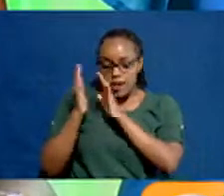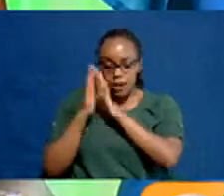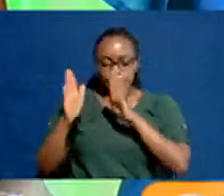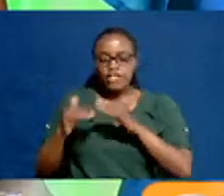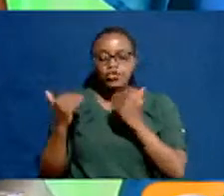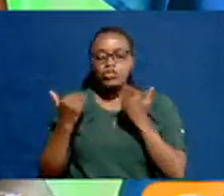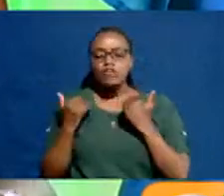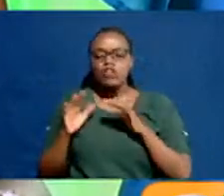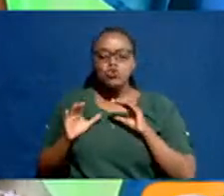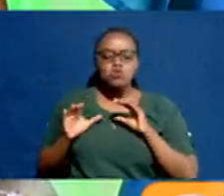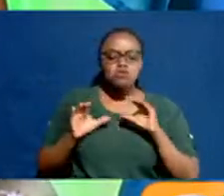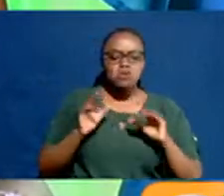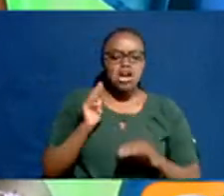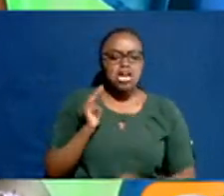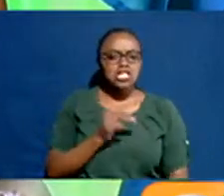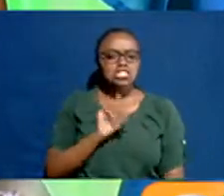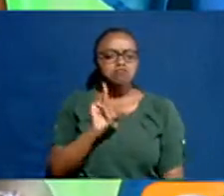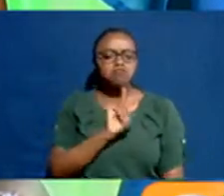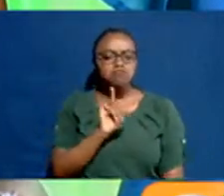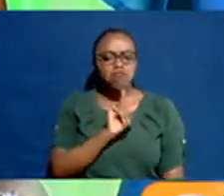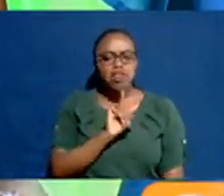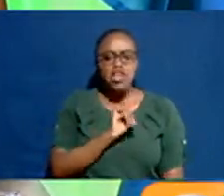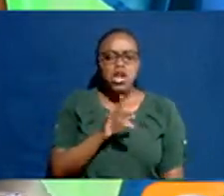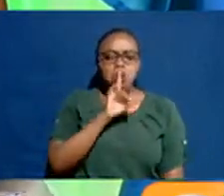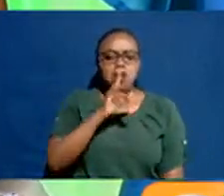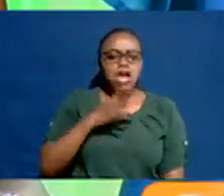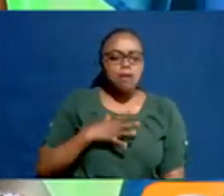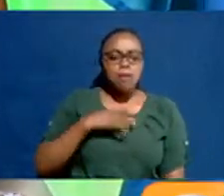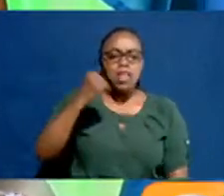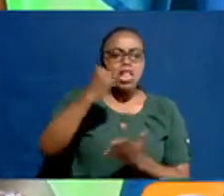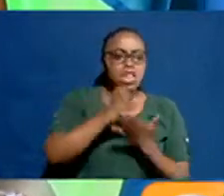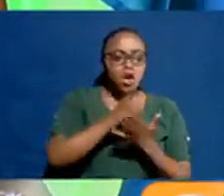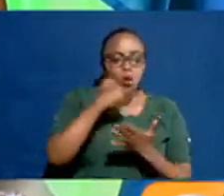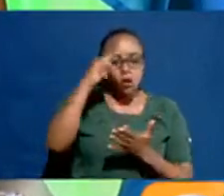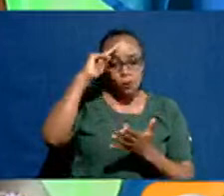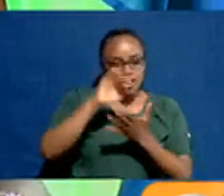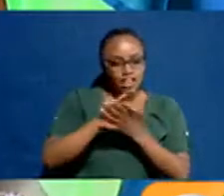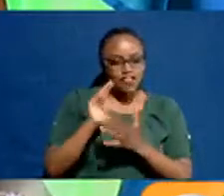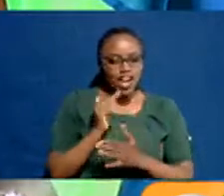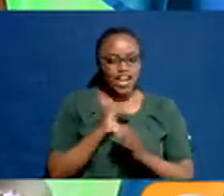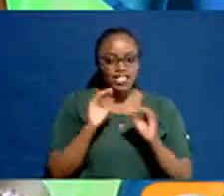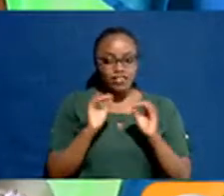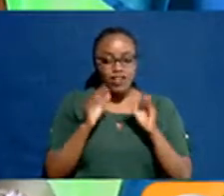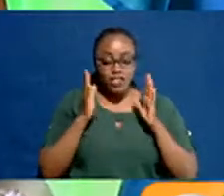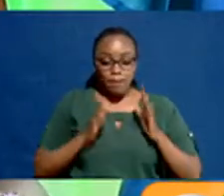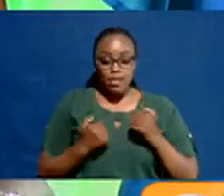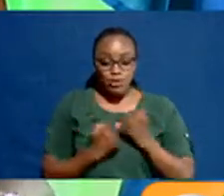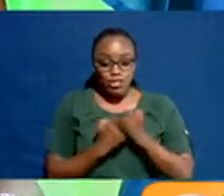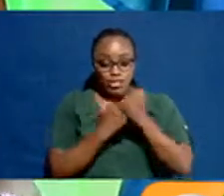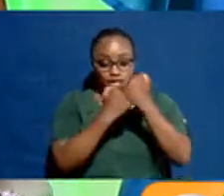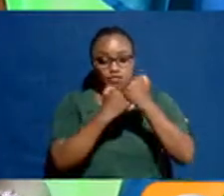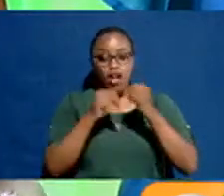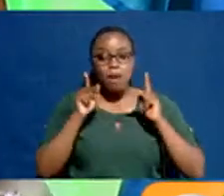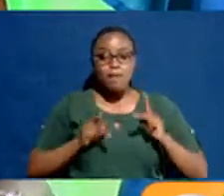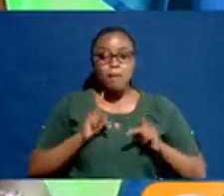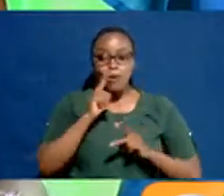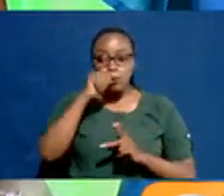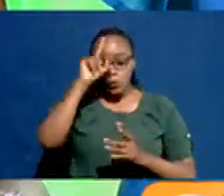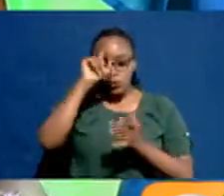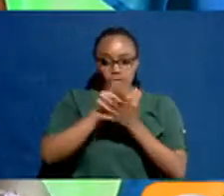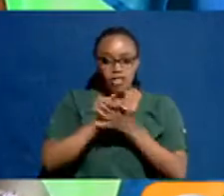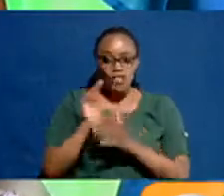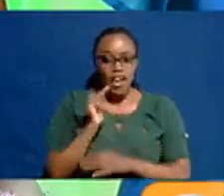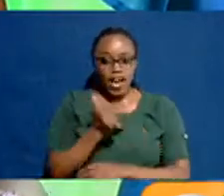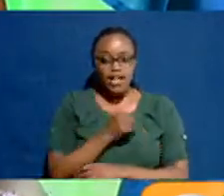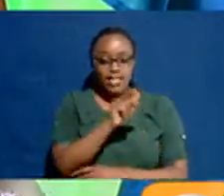Don't force us to take people who don't believe in us. Among your support base, we have people who believe in us.